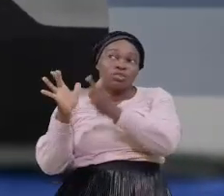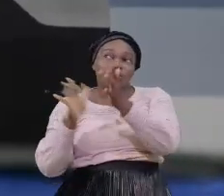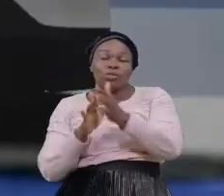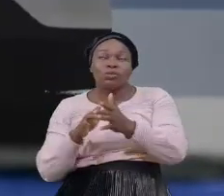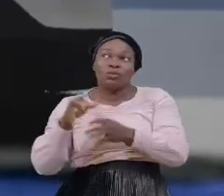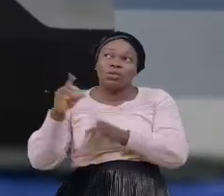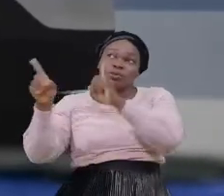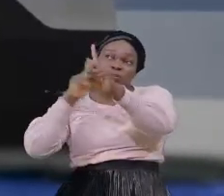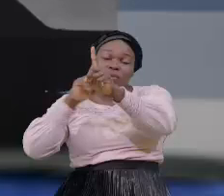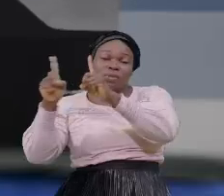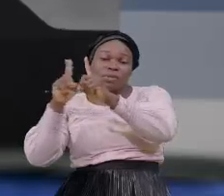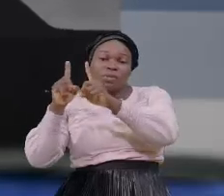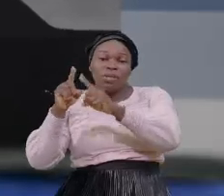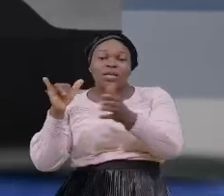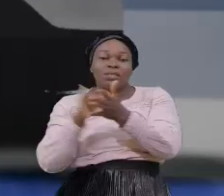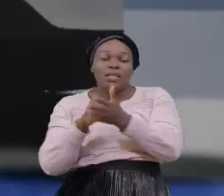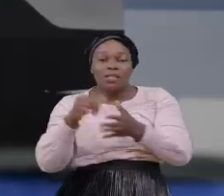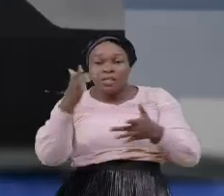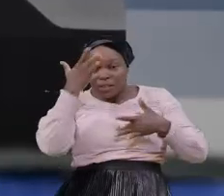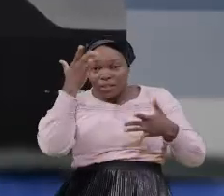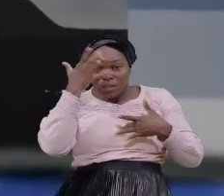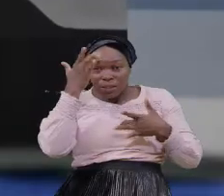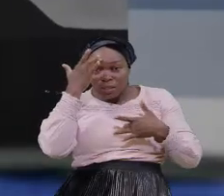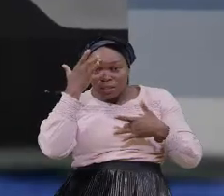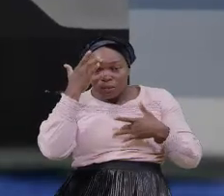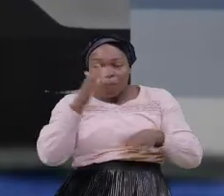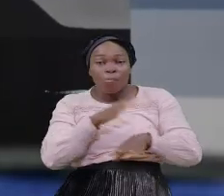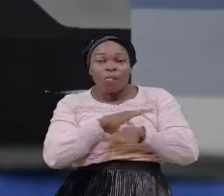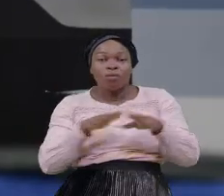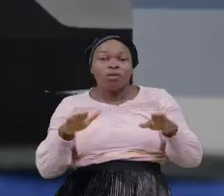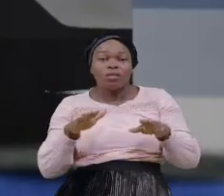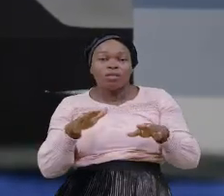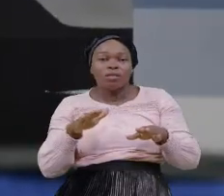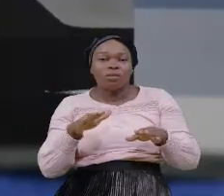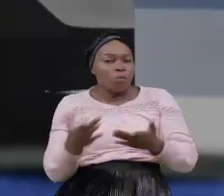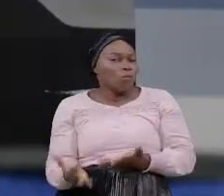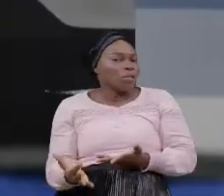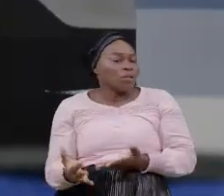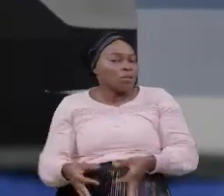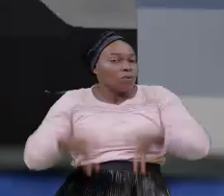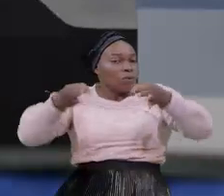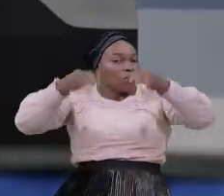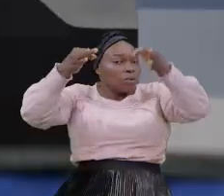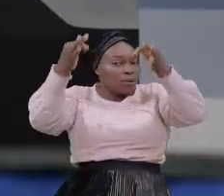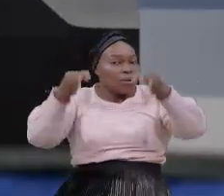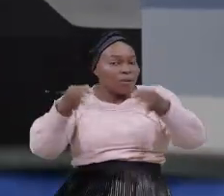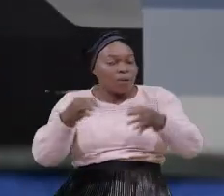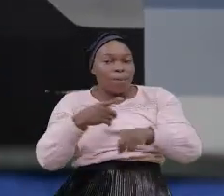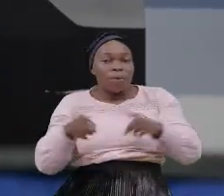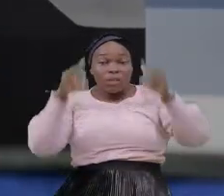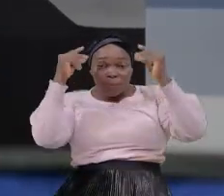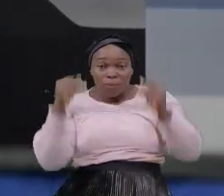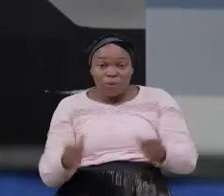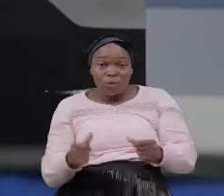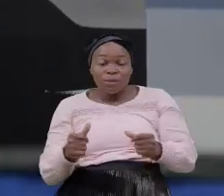the disease does not dilly-dally immediately. The disease will say, it tells me